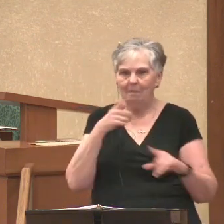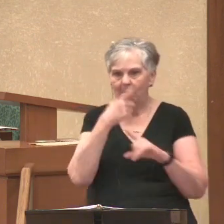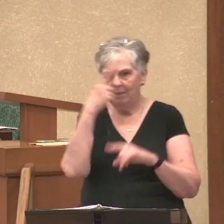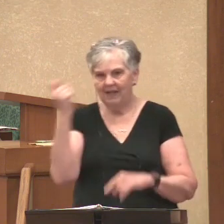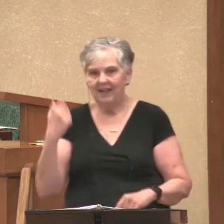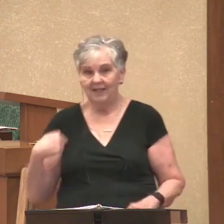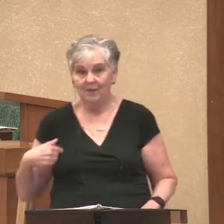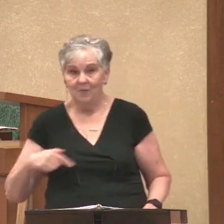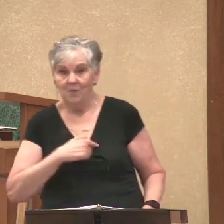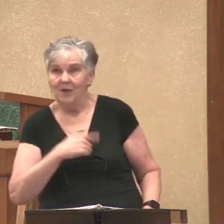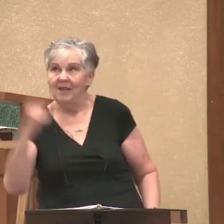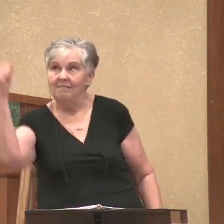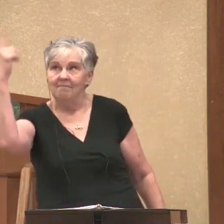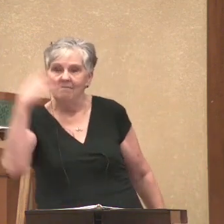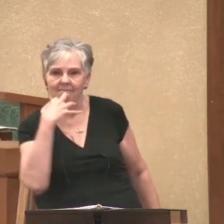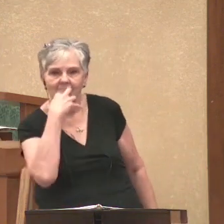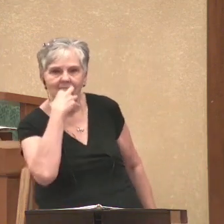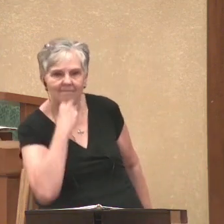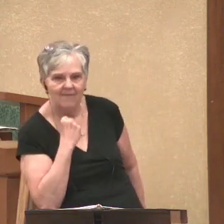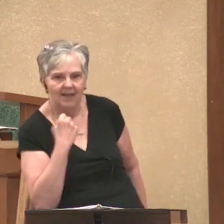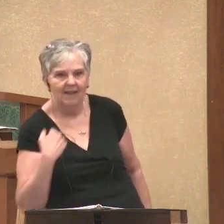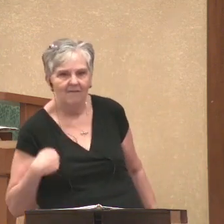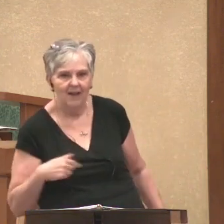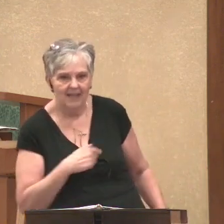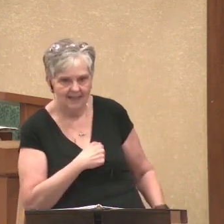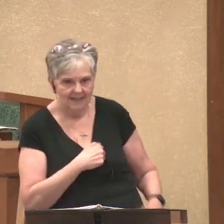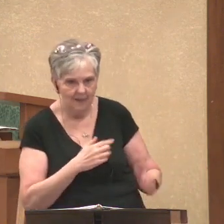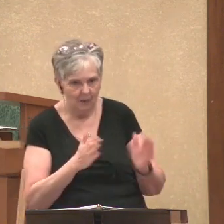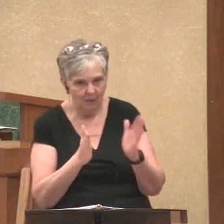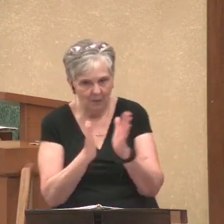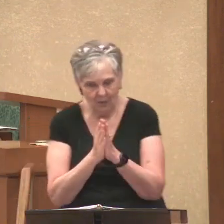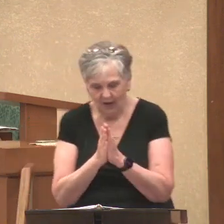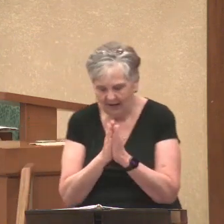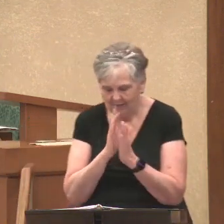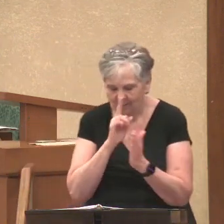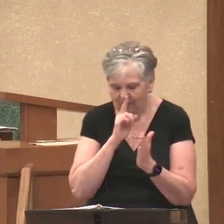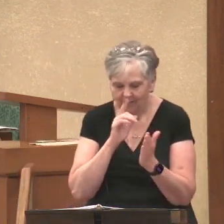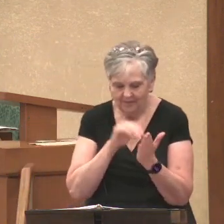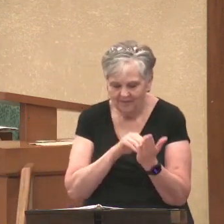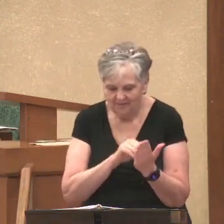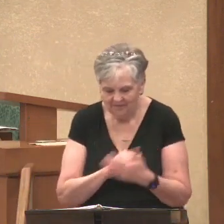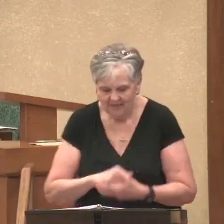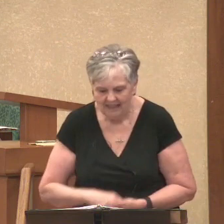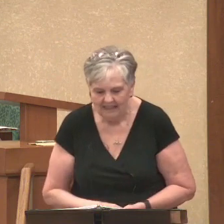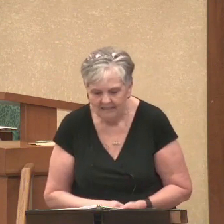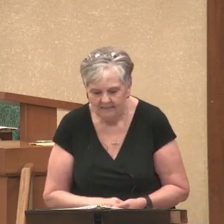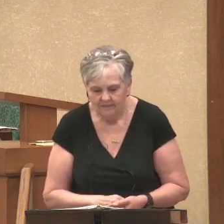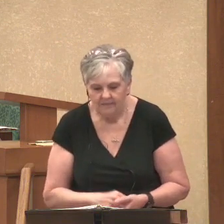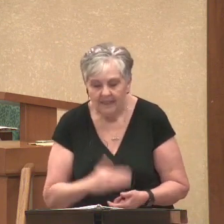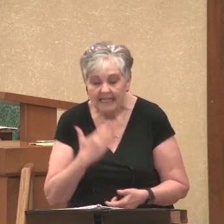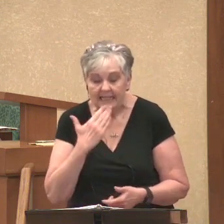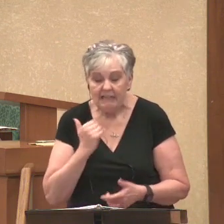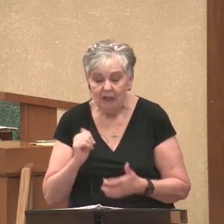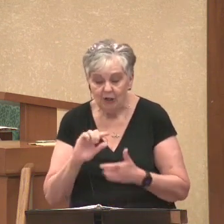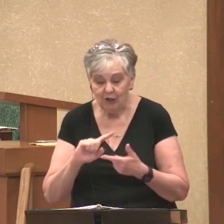good news. Would you children pray with me, please? Repeat this after me. Dear